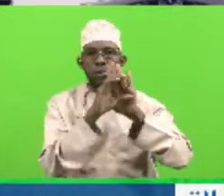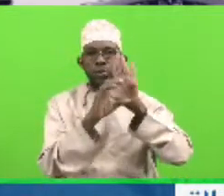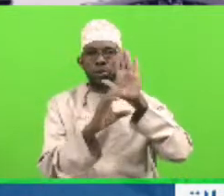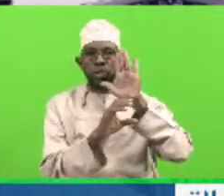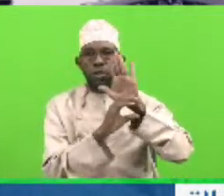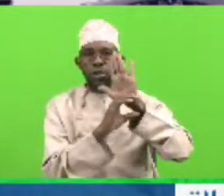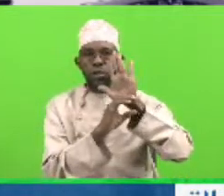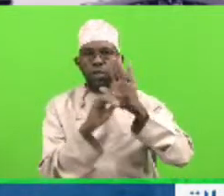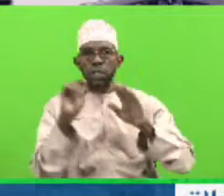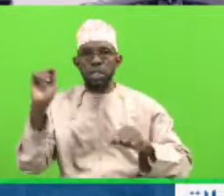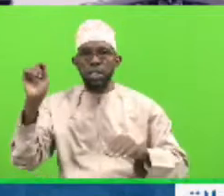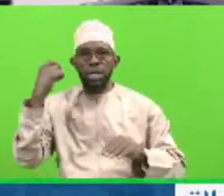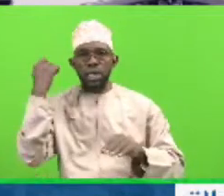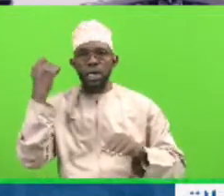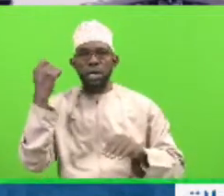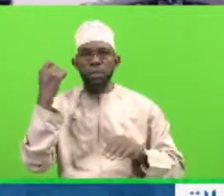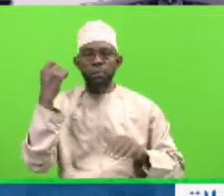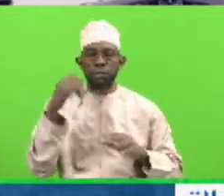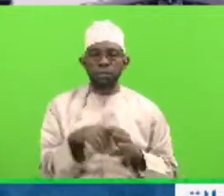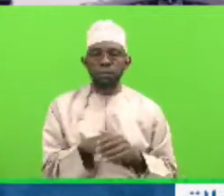Kenya.